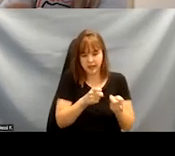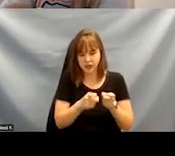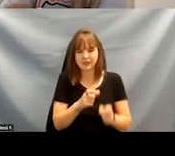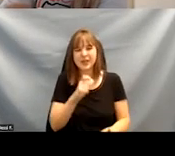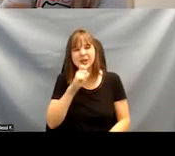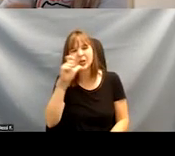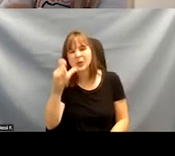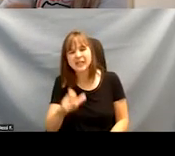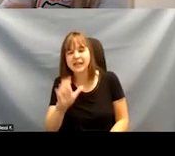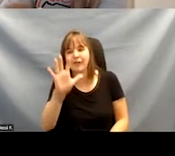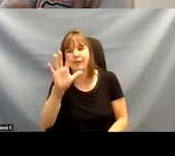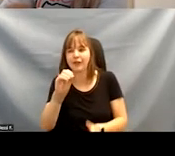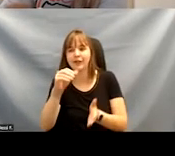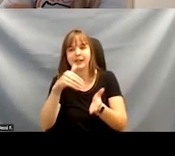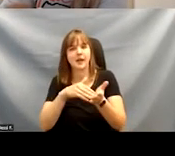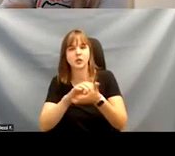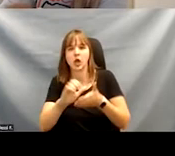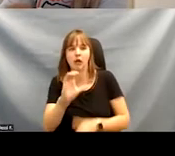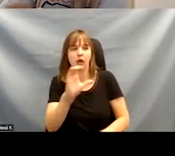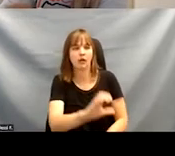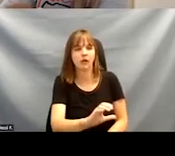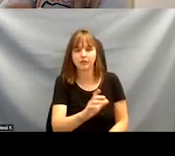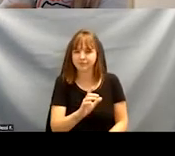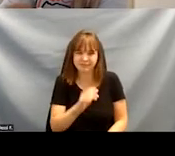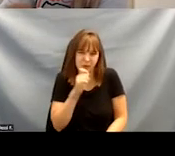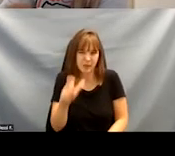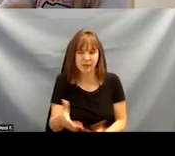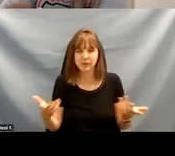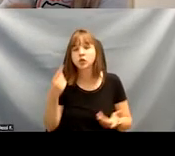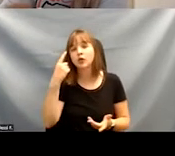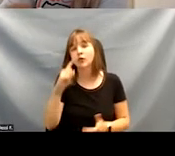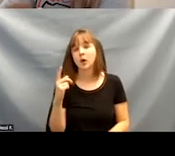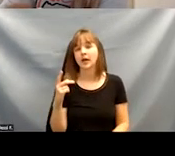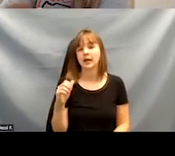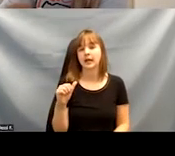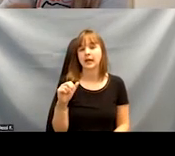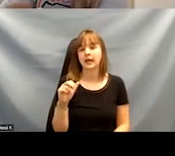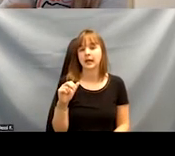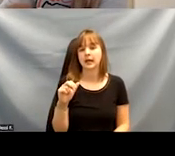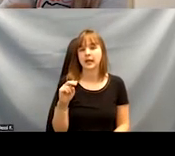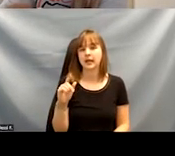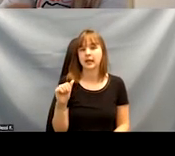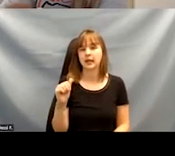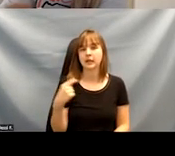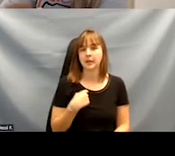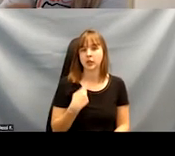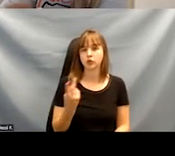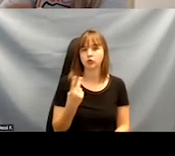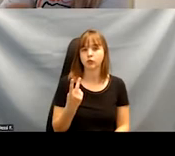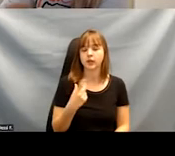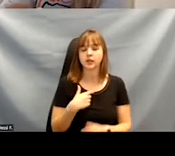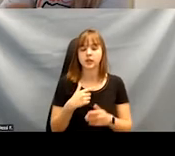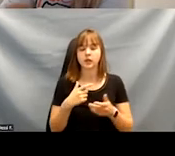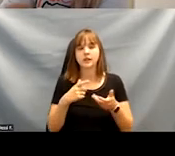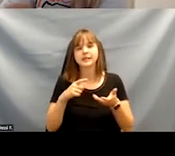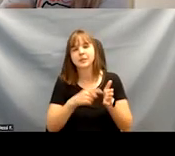50, 100 grand to like start a business. So for Anna and I, you know, starting a food business, people immediately think about commercial